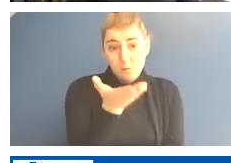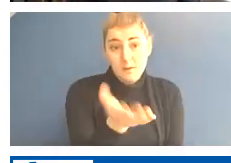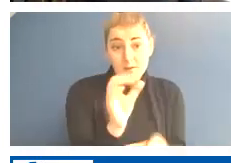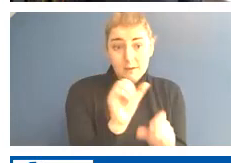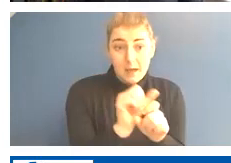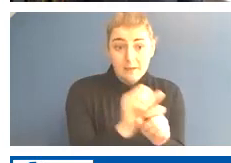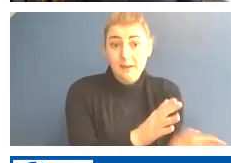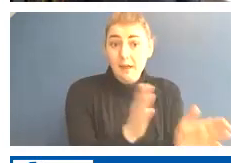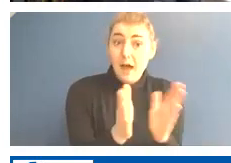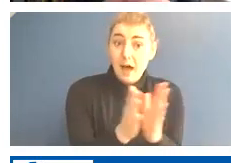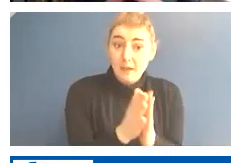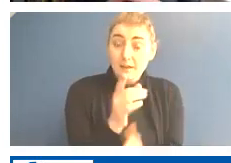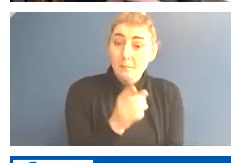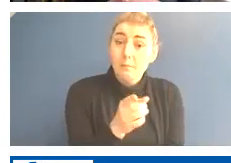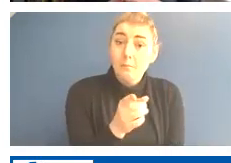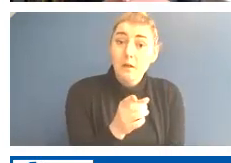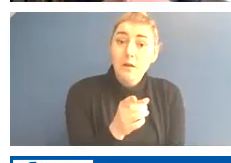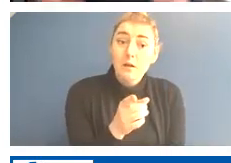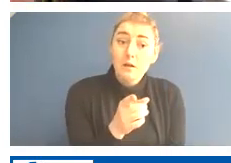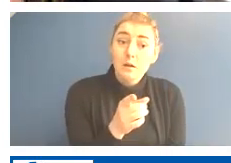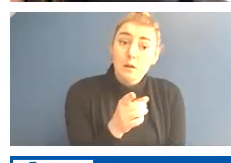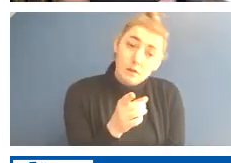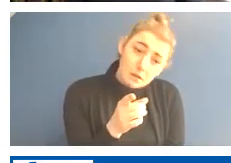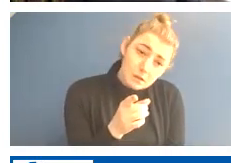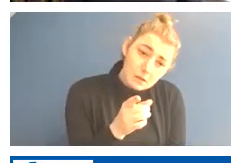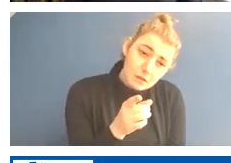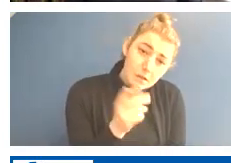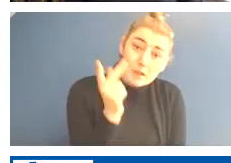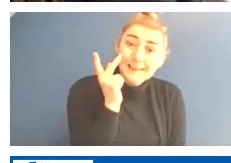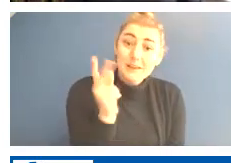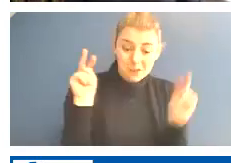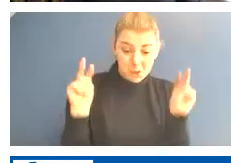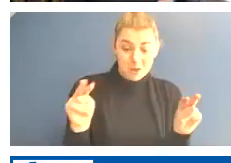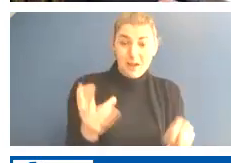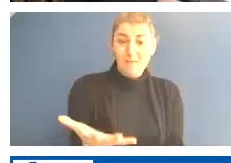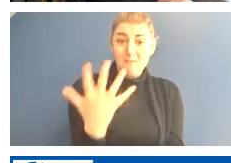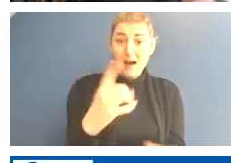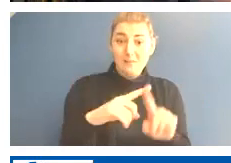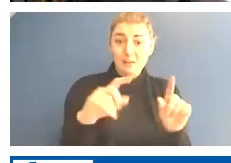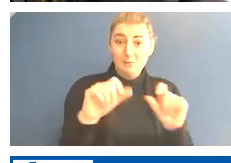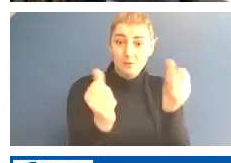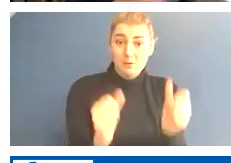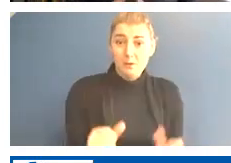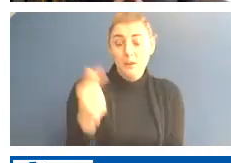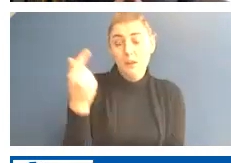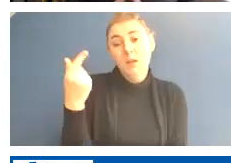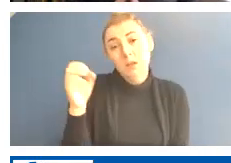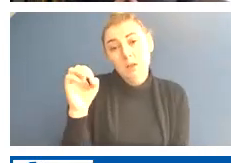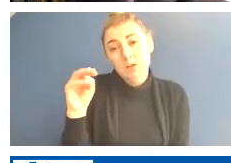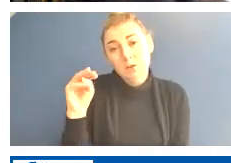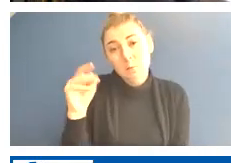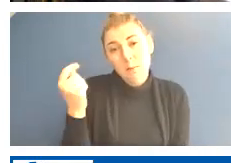asked individuals to do was to look at 5 different geometrical figures for 10